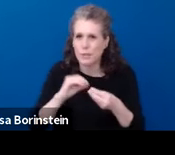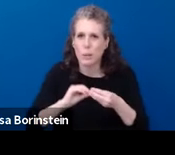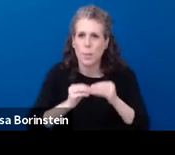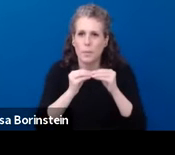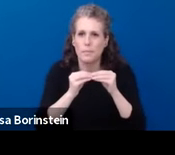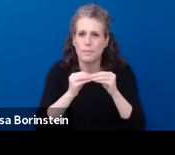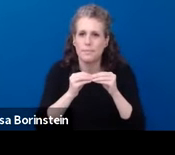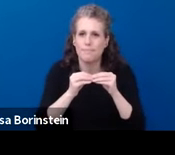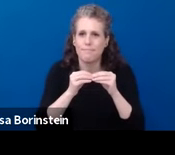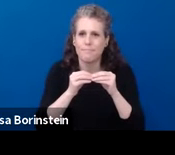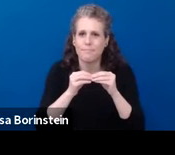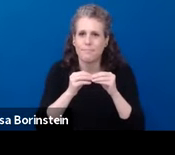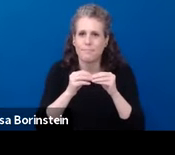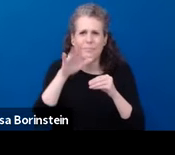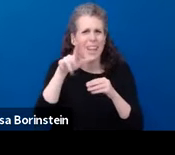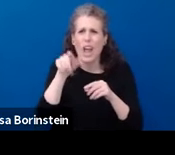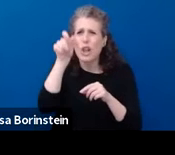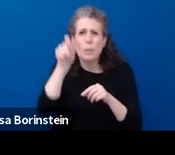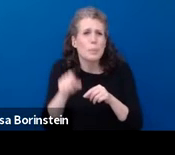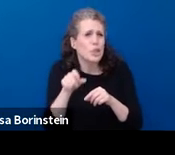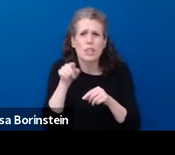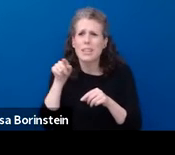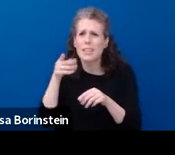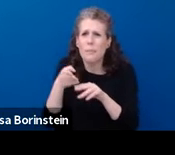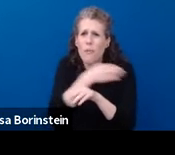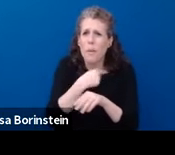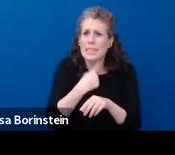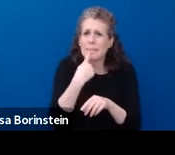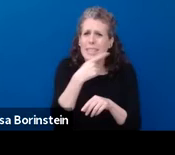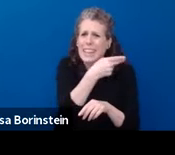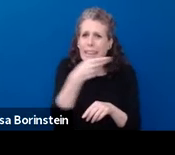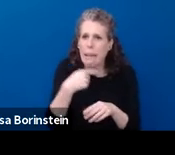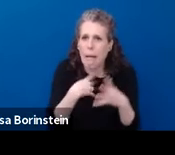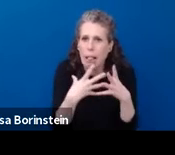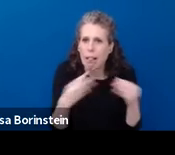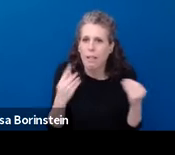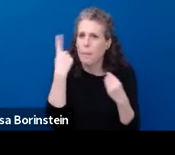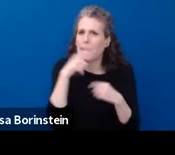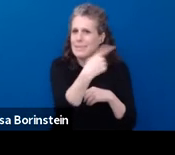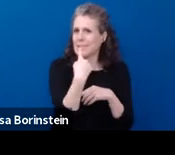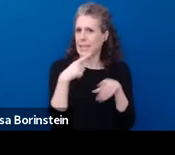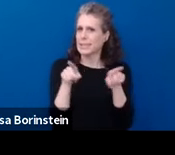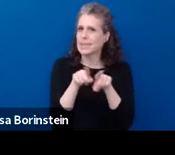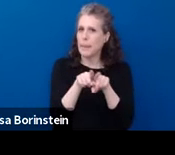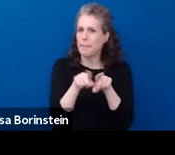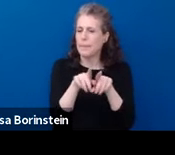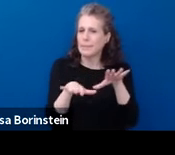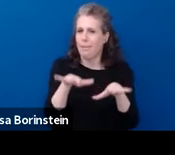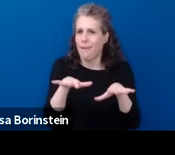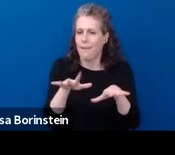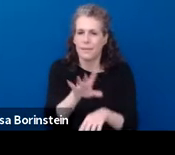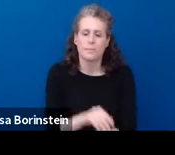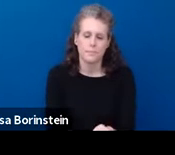sorry, I didn't get the name of the person that talked before me, but she also mentioned it. For example, if you're